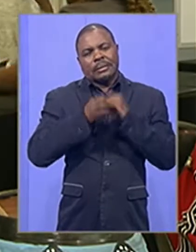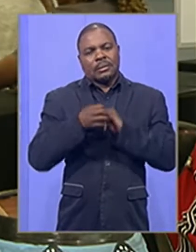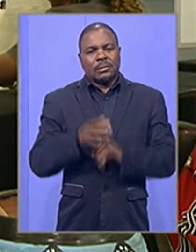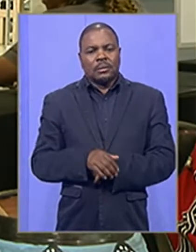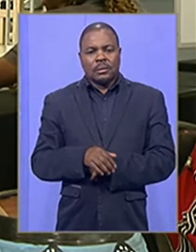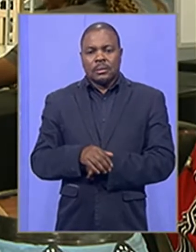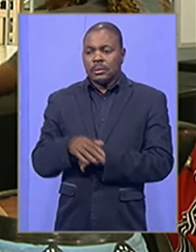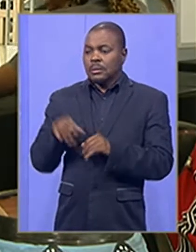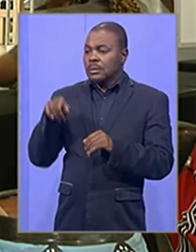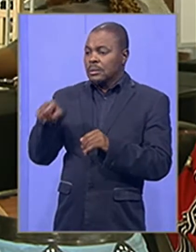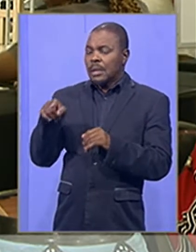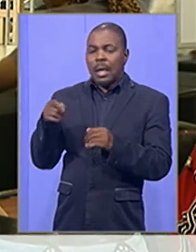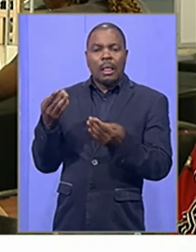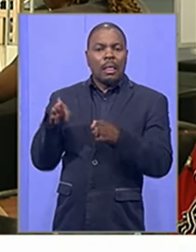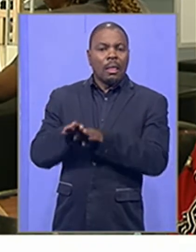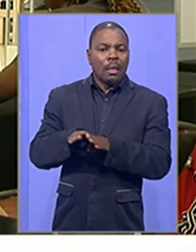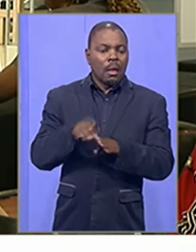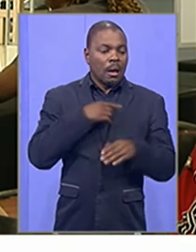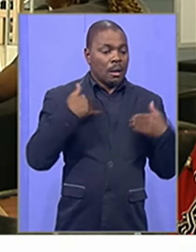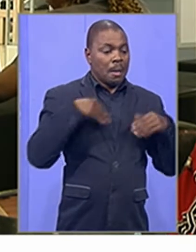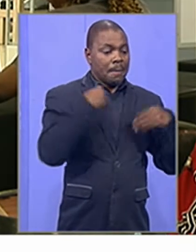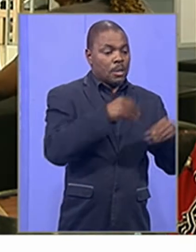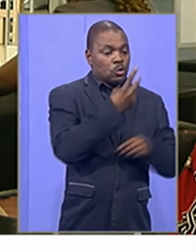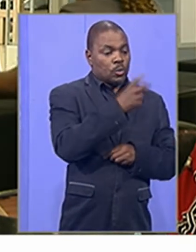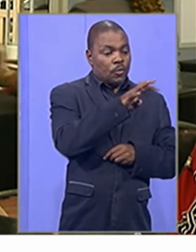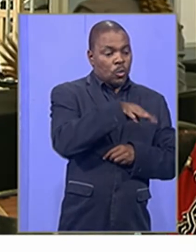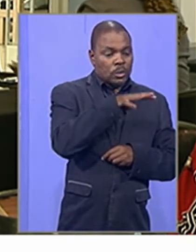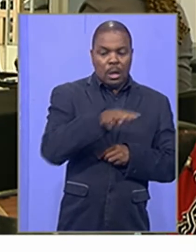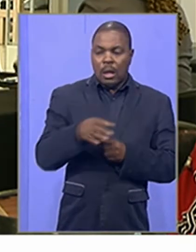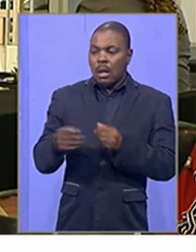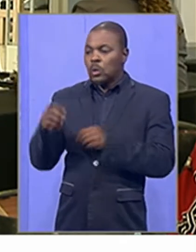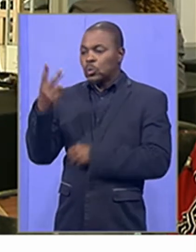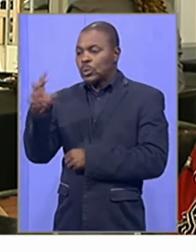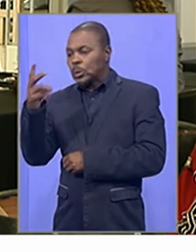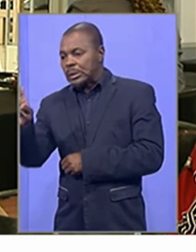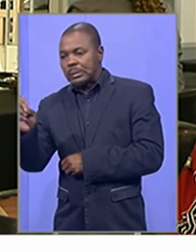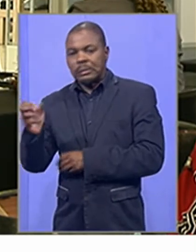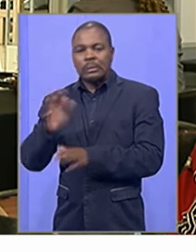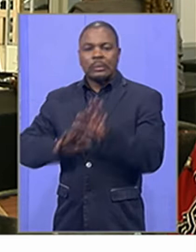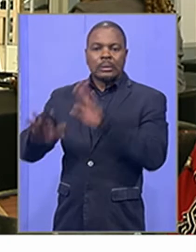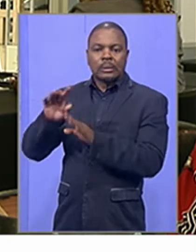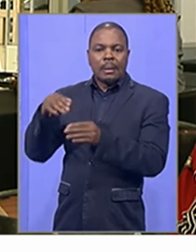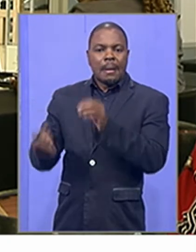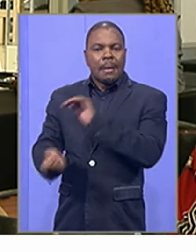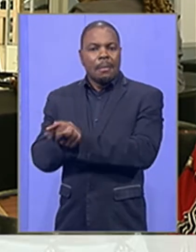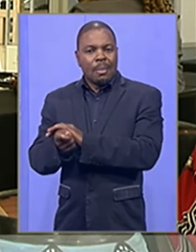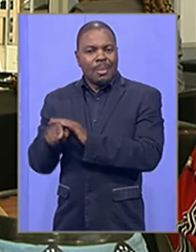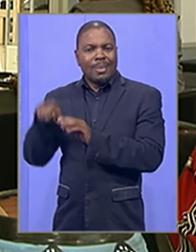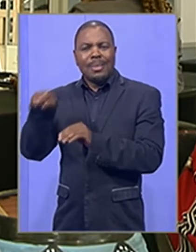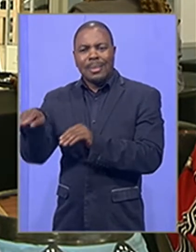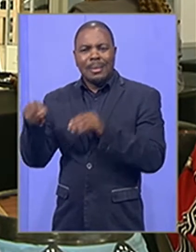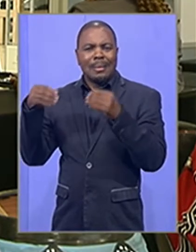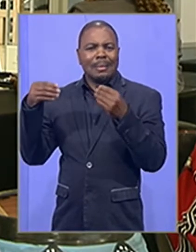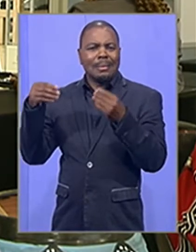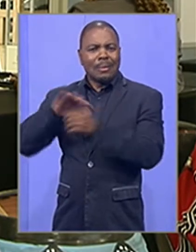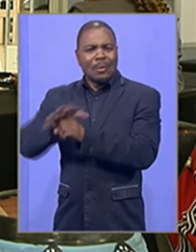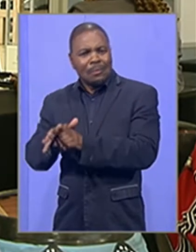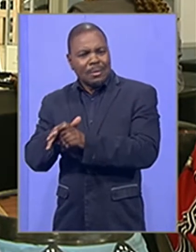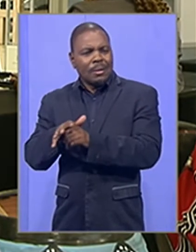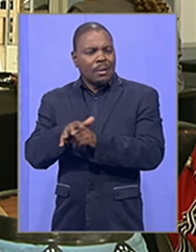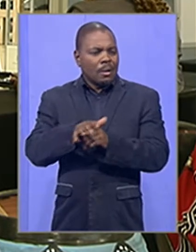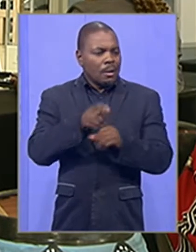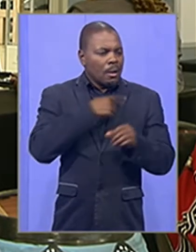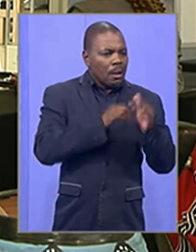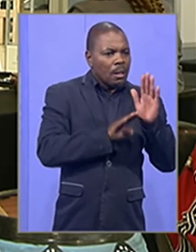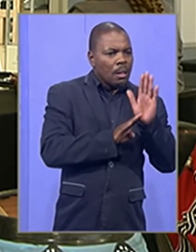in 2014, then the pandemic comes in 2020, it was like, wow. Just when we were starting to do good, the pandemic came.